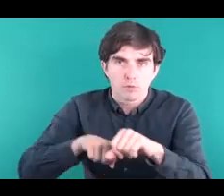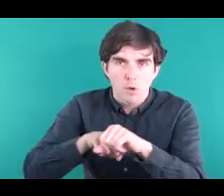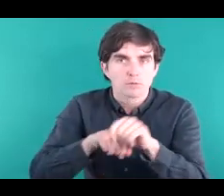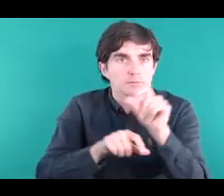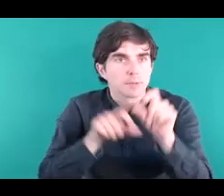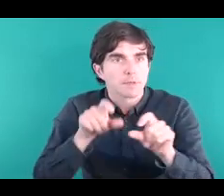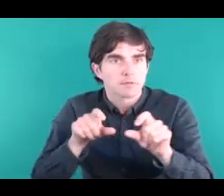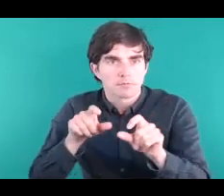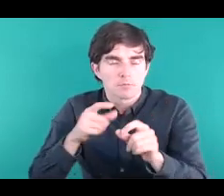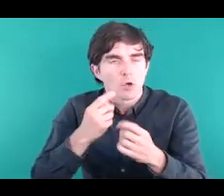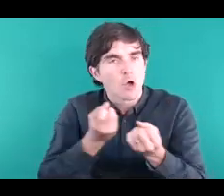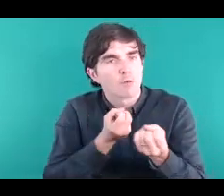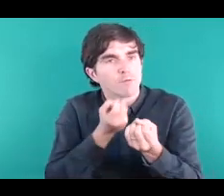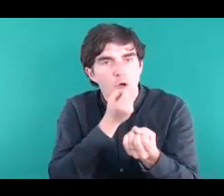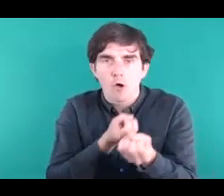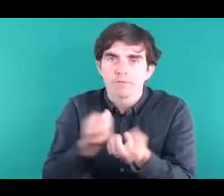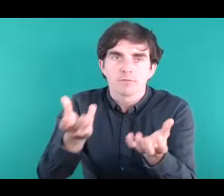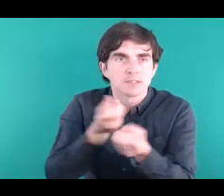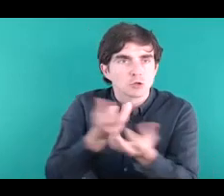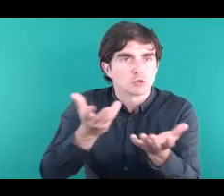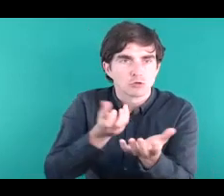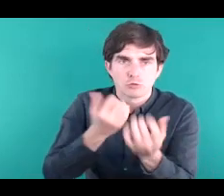In our case, actually, we really